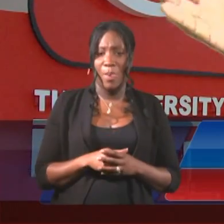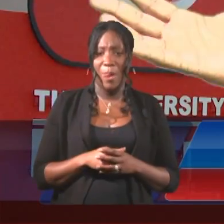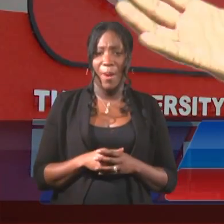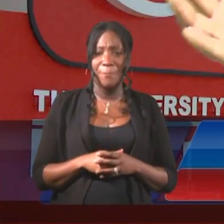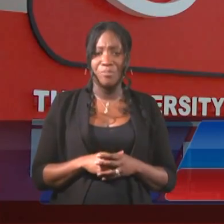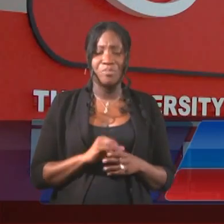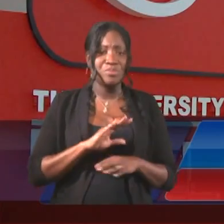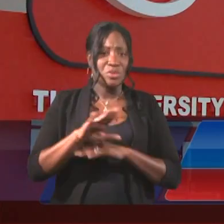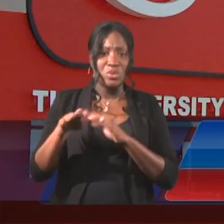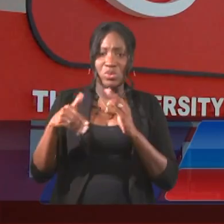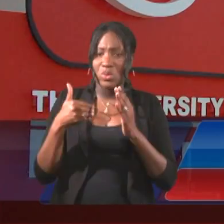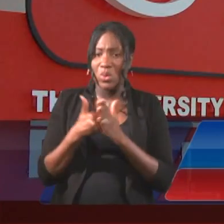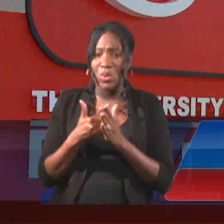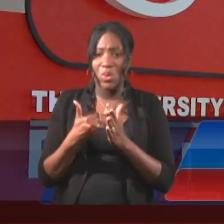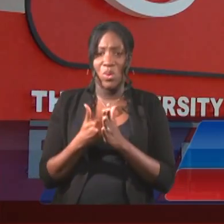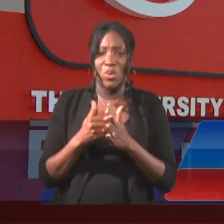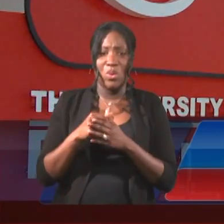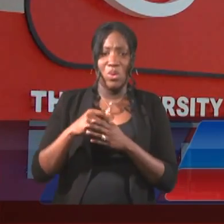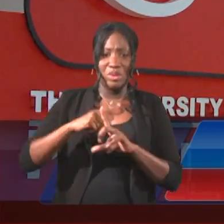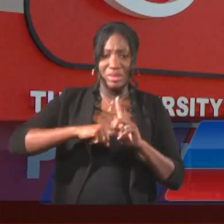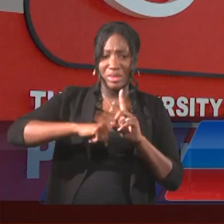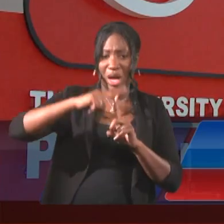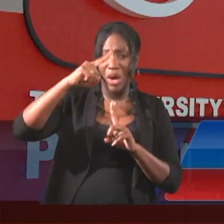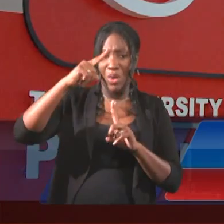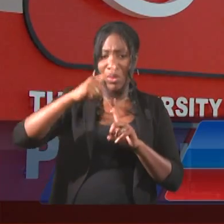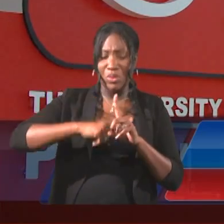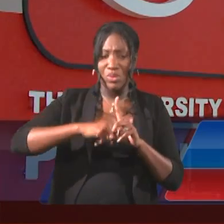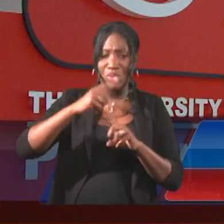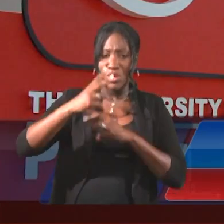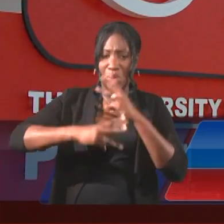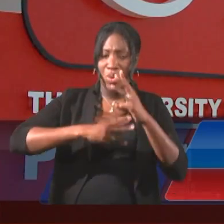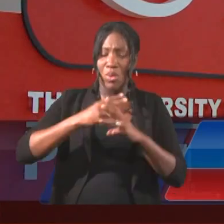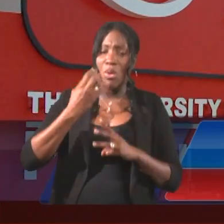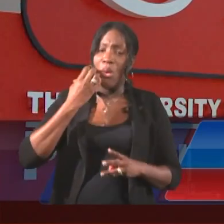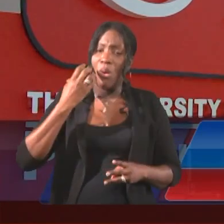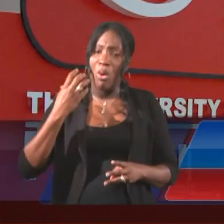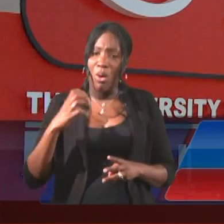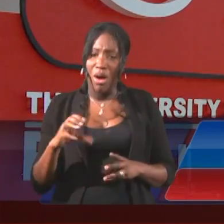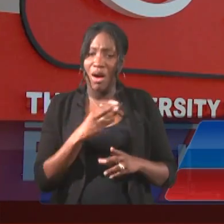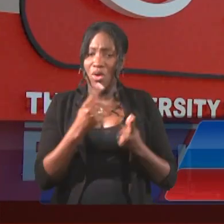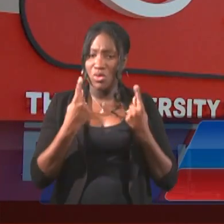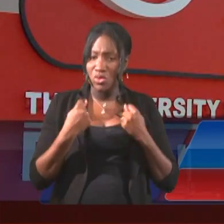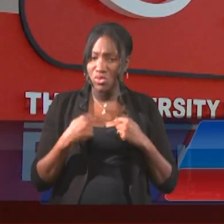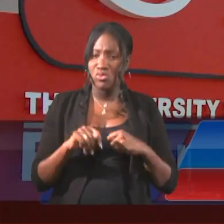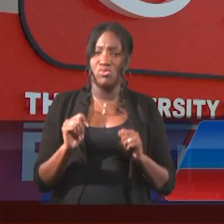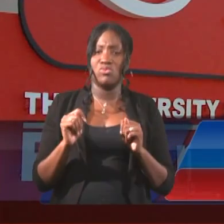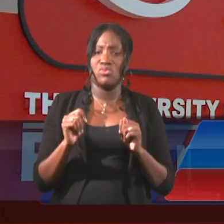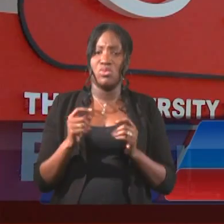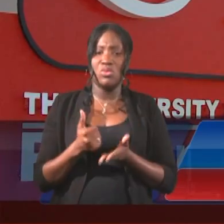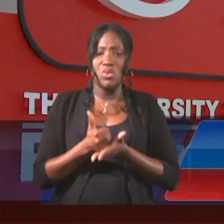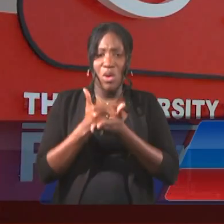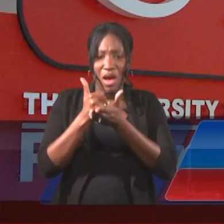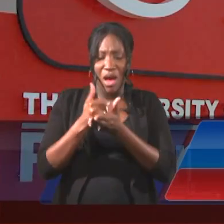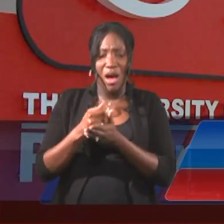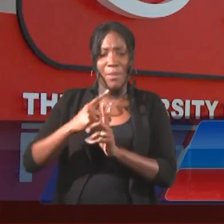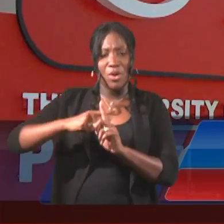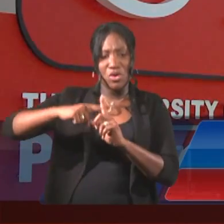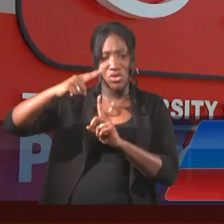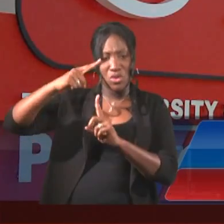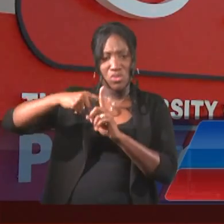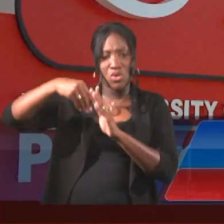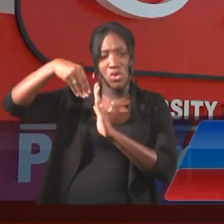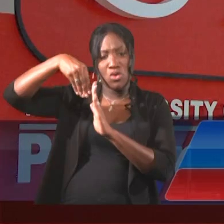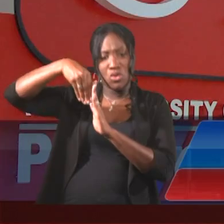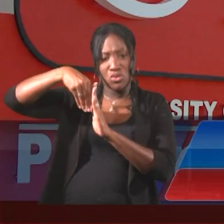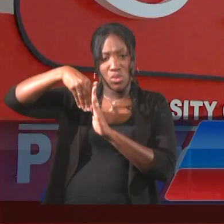activities globally, and I'll start globally, have been induced to reduce emissions, reduce temperatures by 1.5 degrees Celsius by the